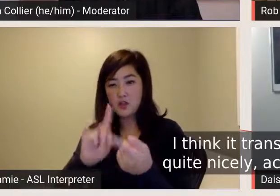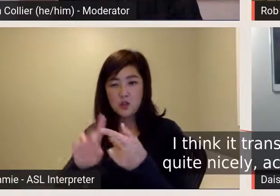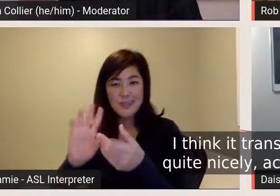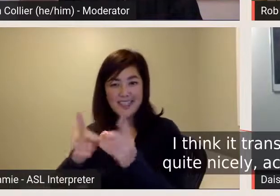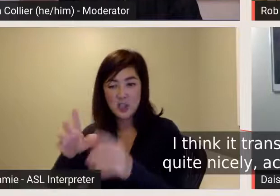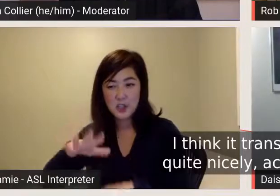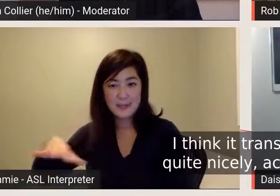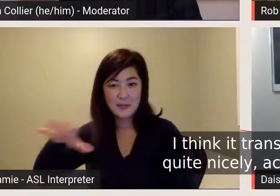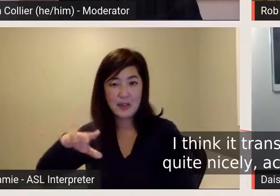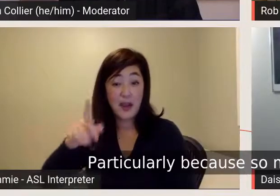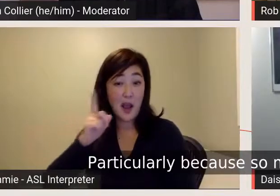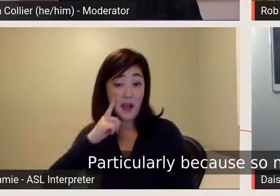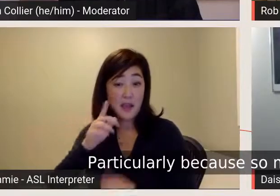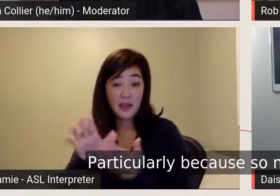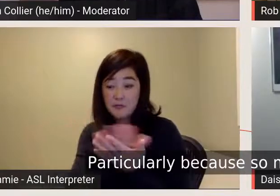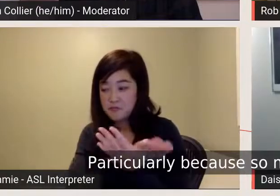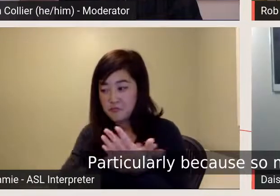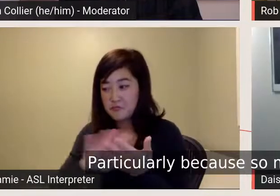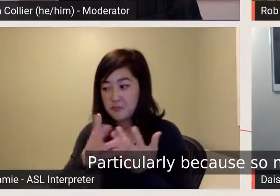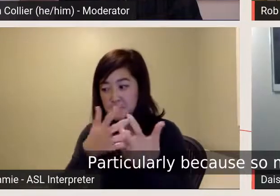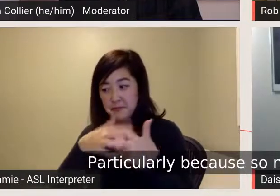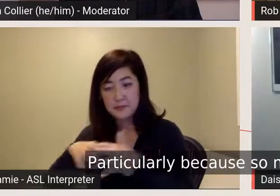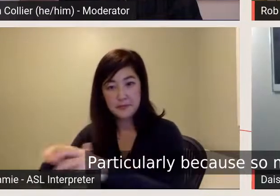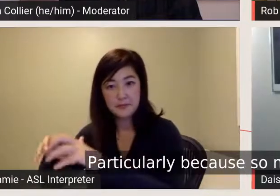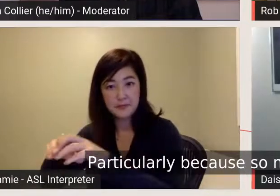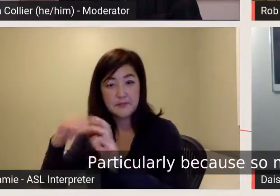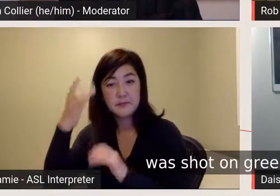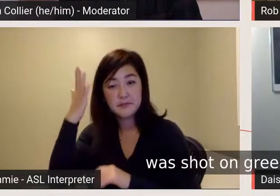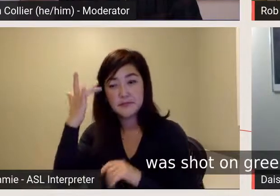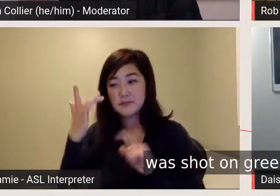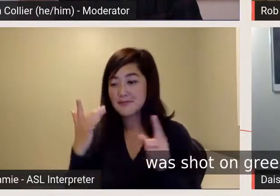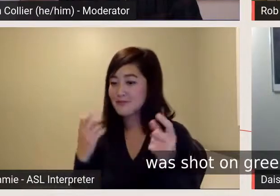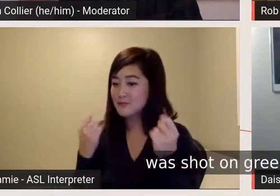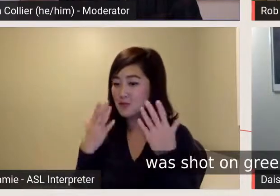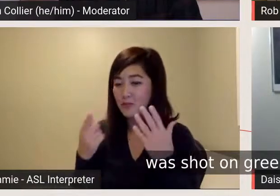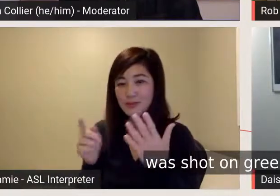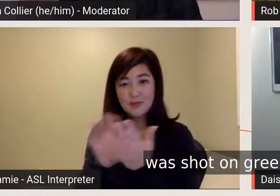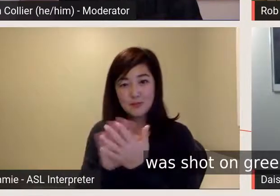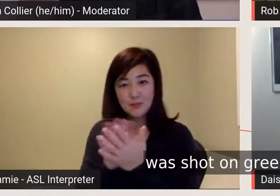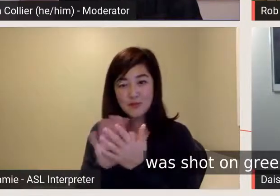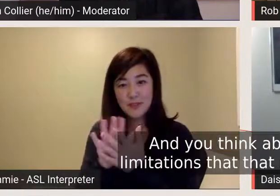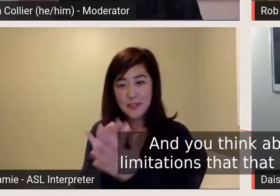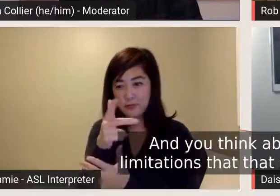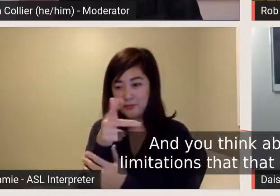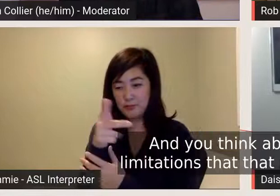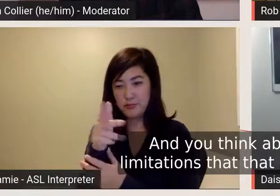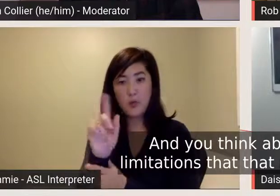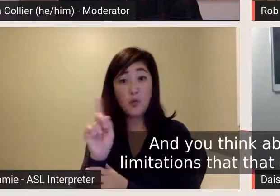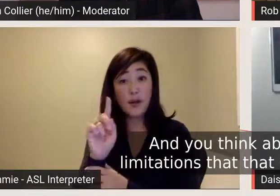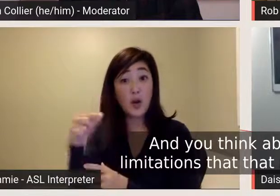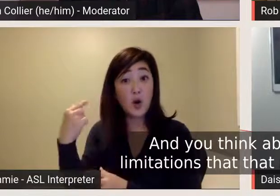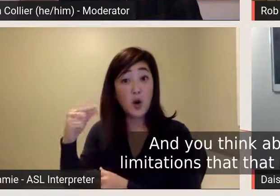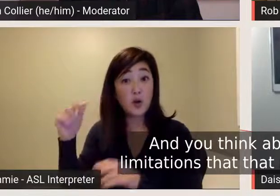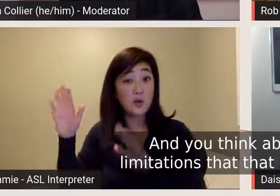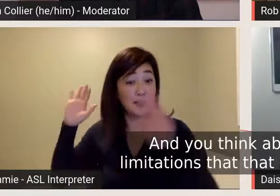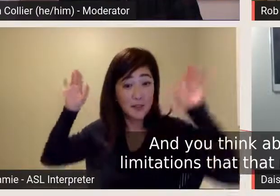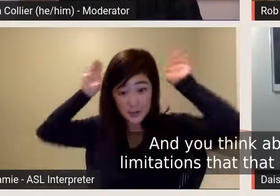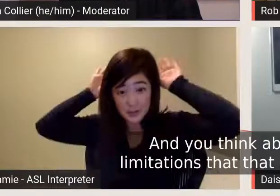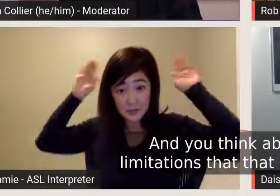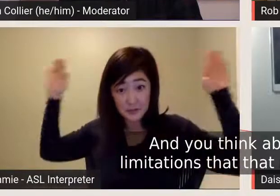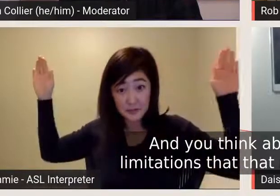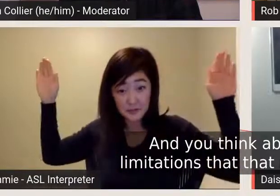quite nicely, actually, particularly because so much of this film was shot on green screen. And you think about,